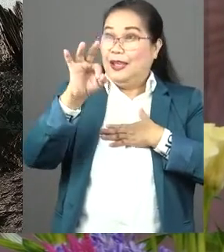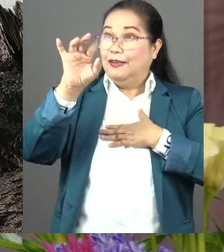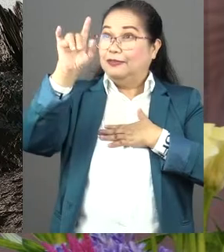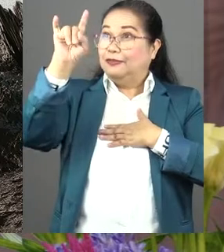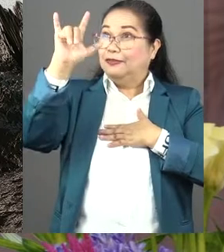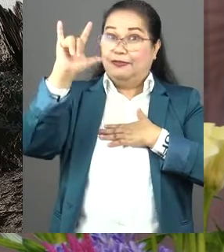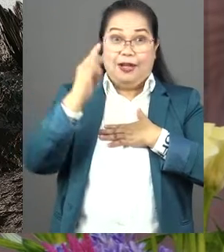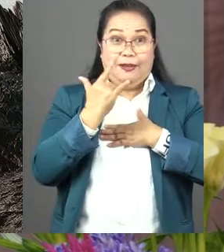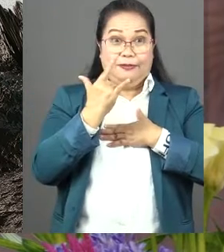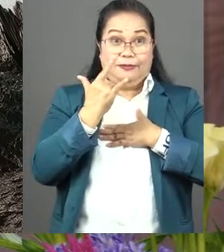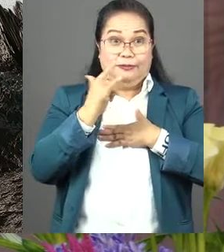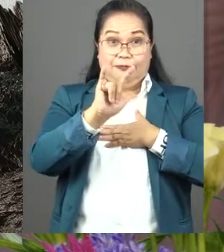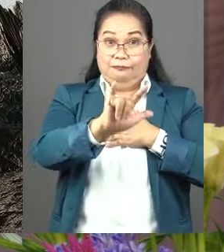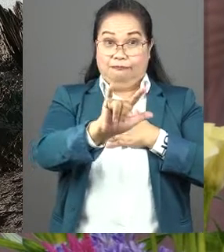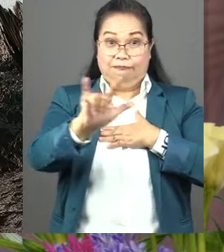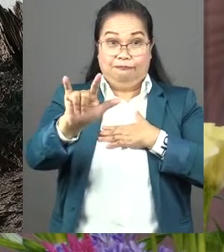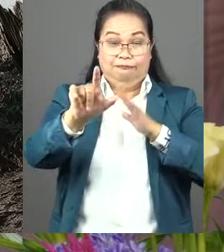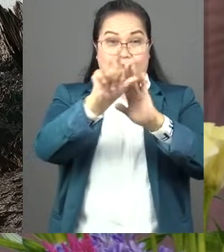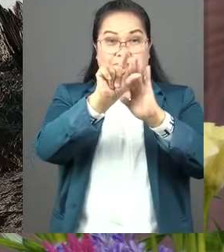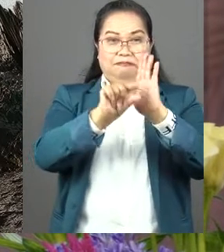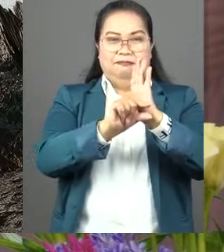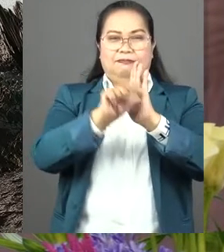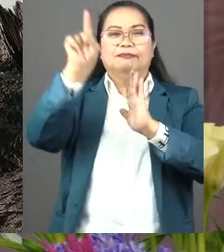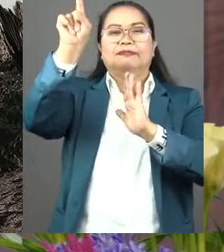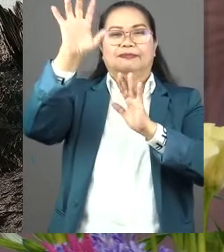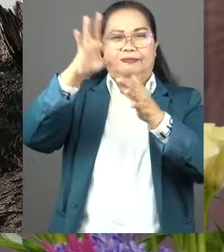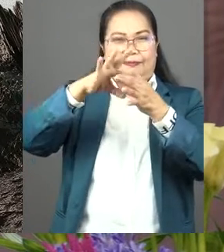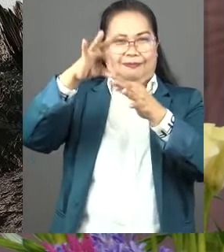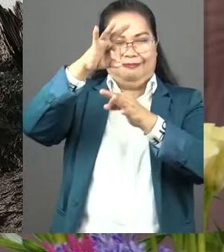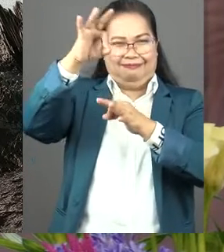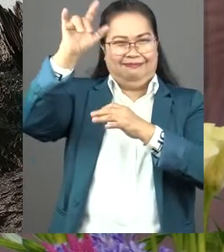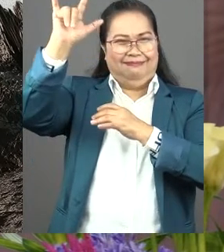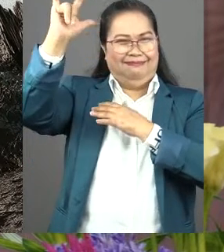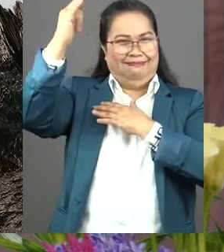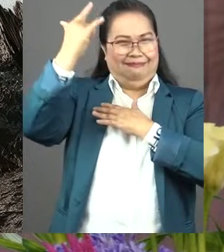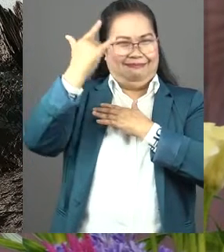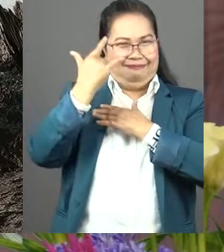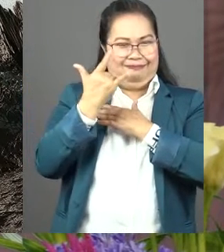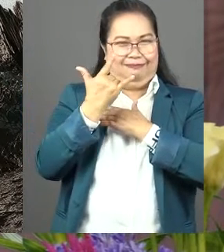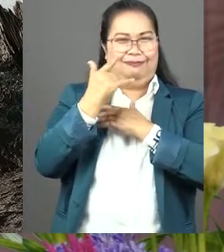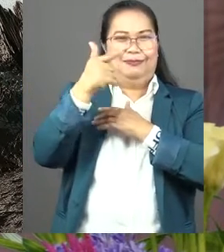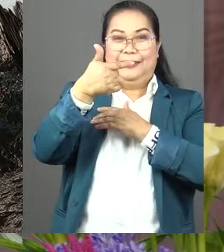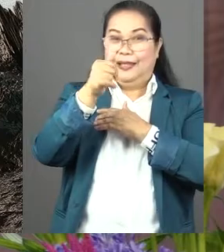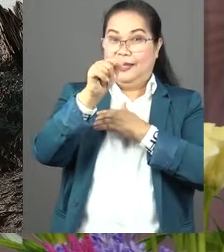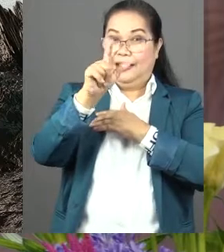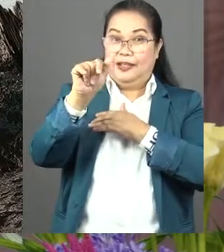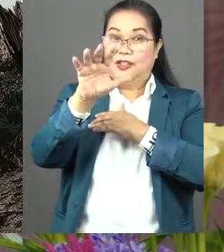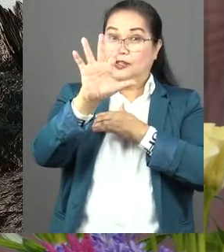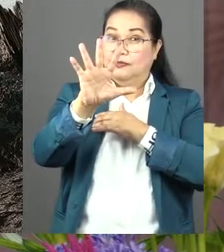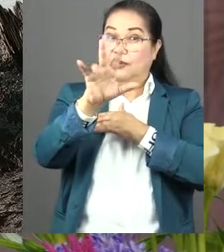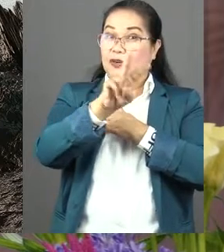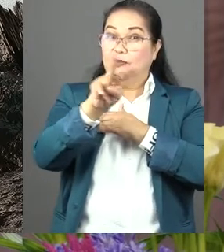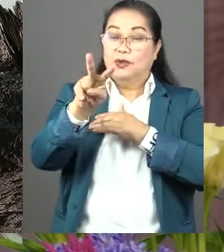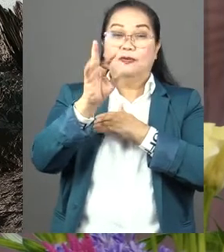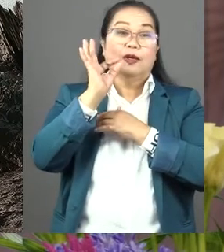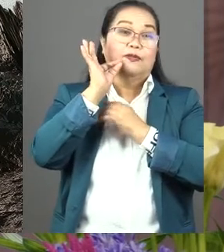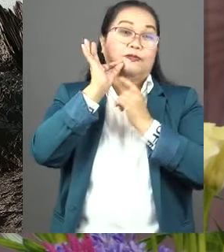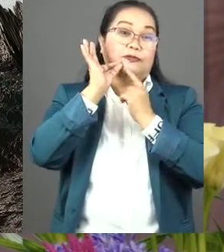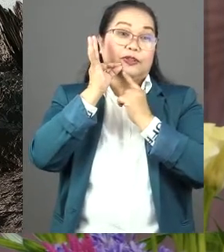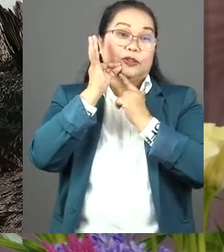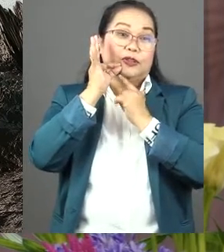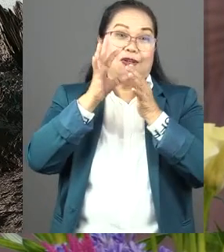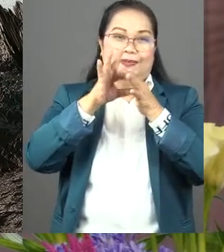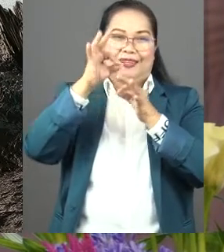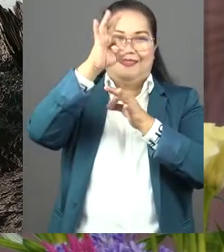to legalism, God's Spirit is the source of that love. Galatians 5:22, but the fruit of the